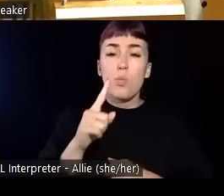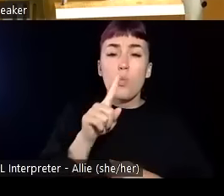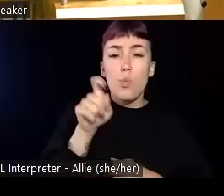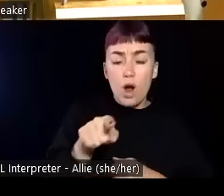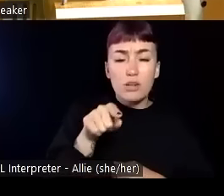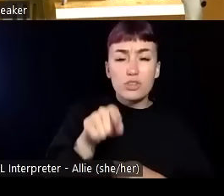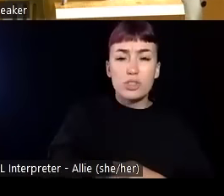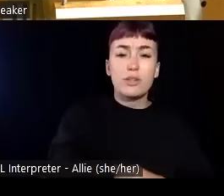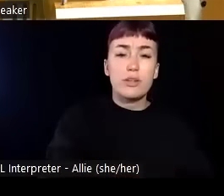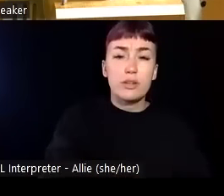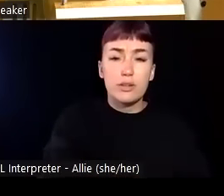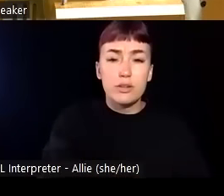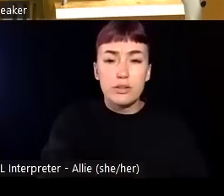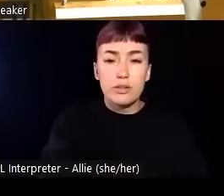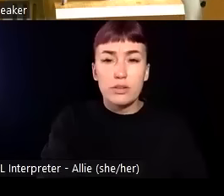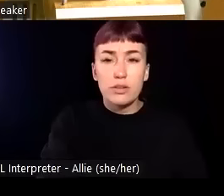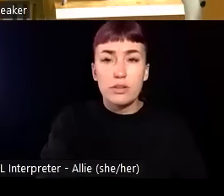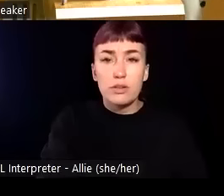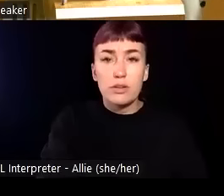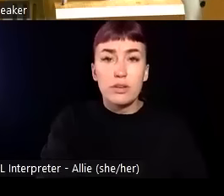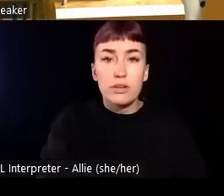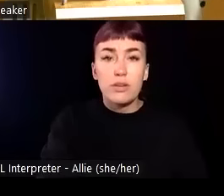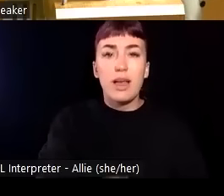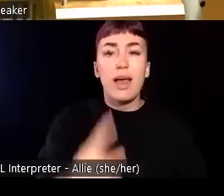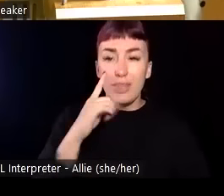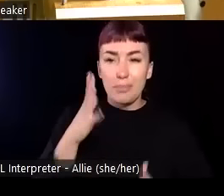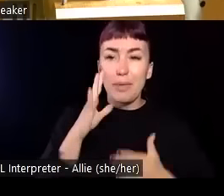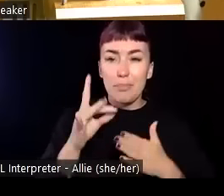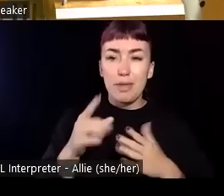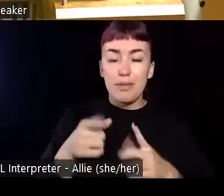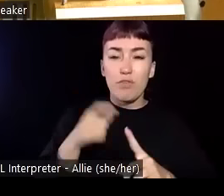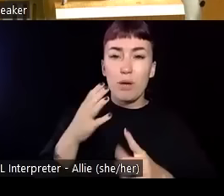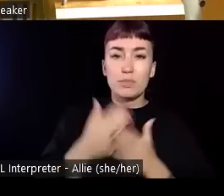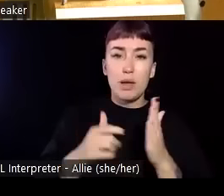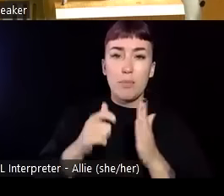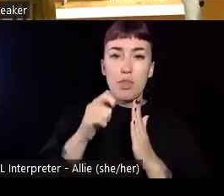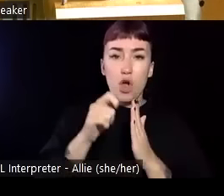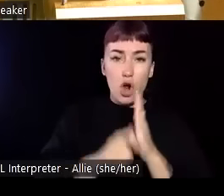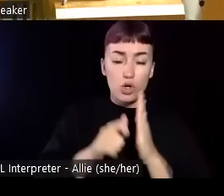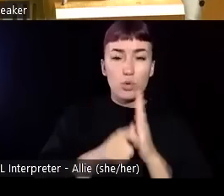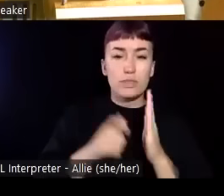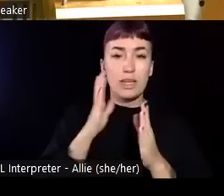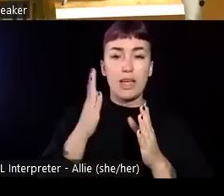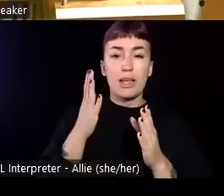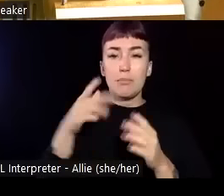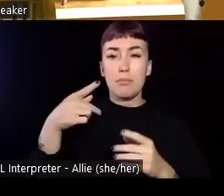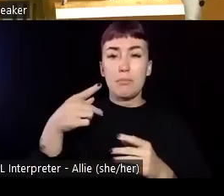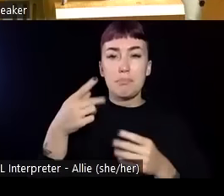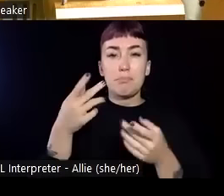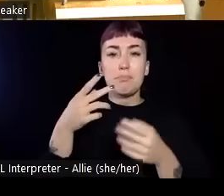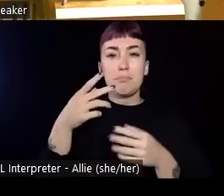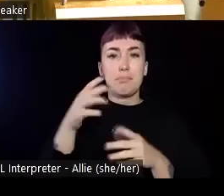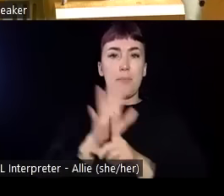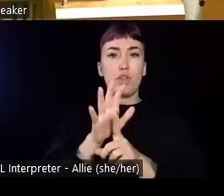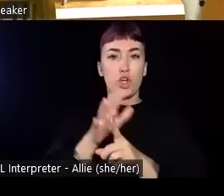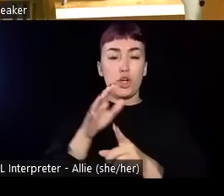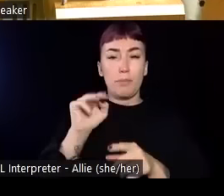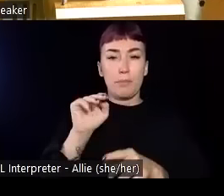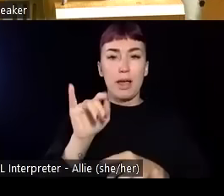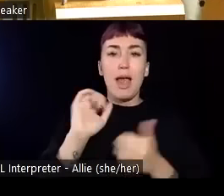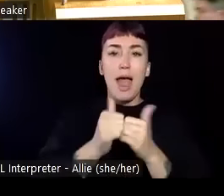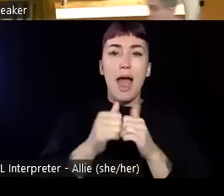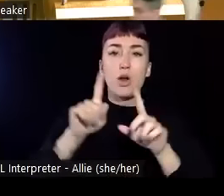is, which I think probably was sparked by some of those articles in popular media, how do we get tested for biomarkers